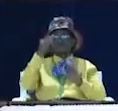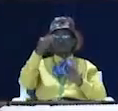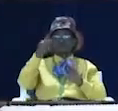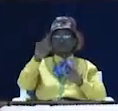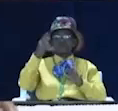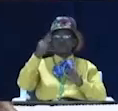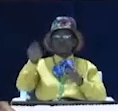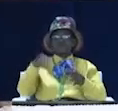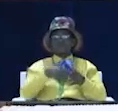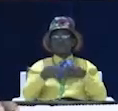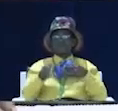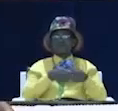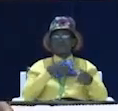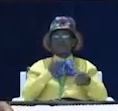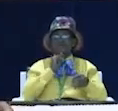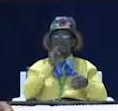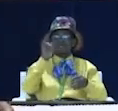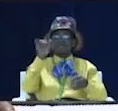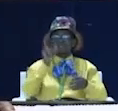is that right now